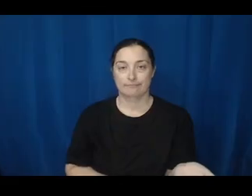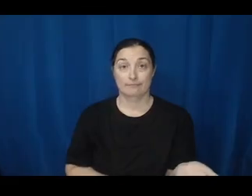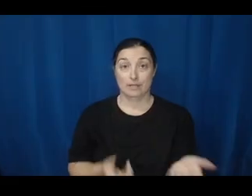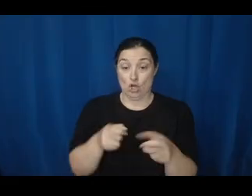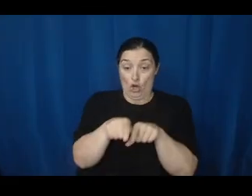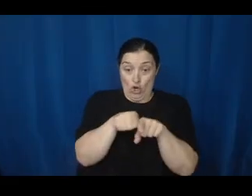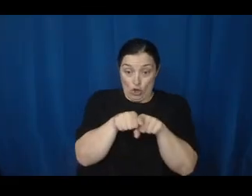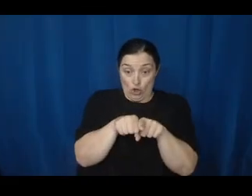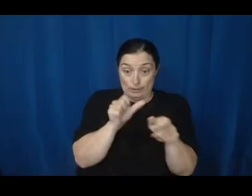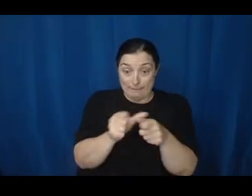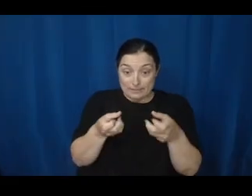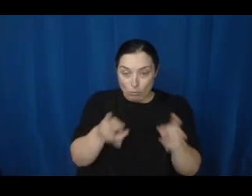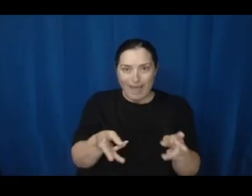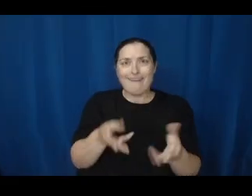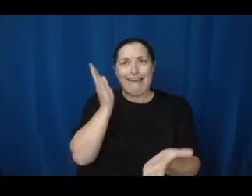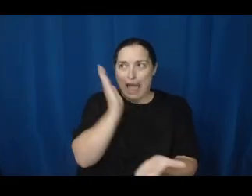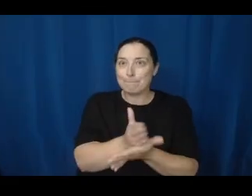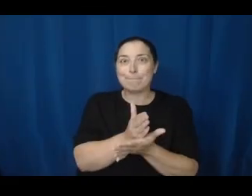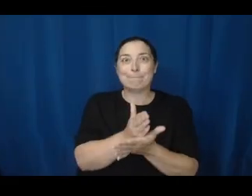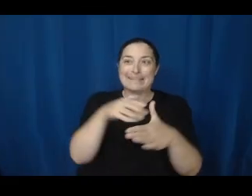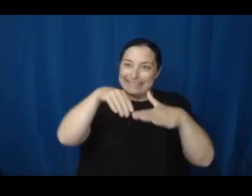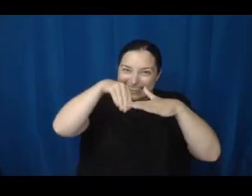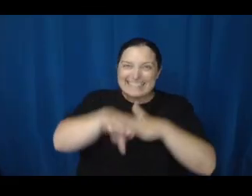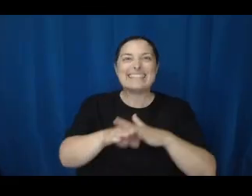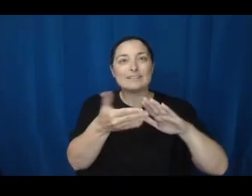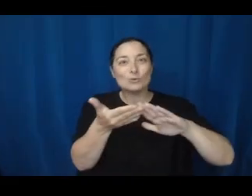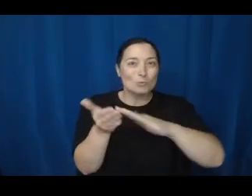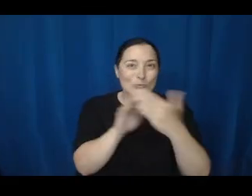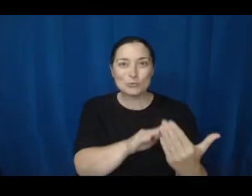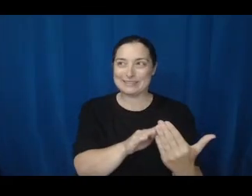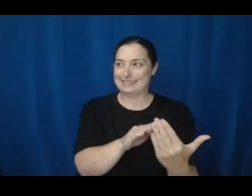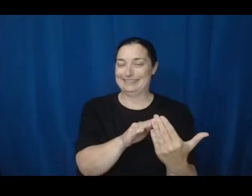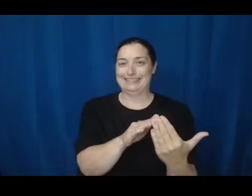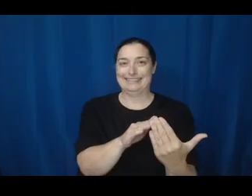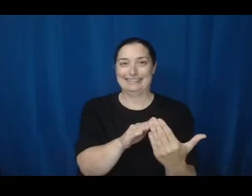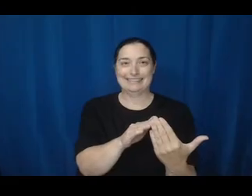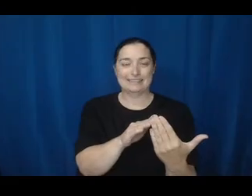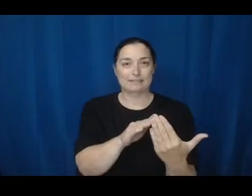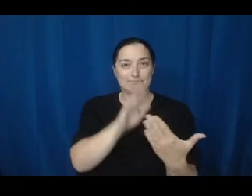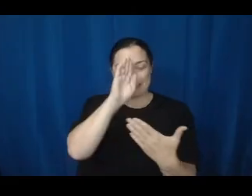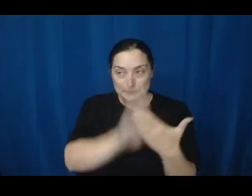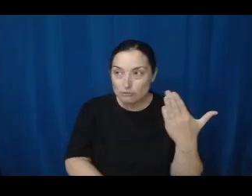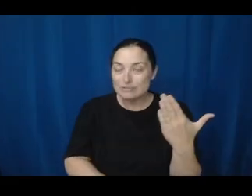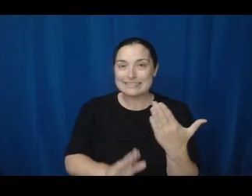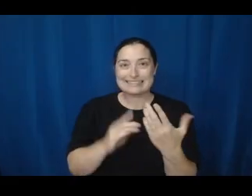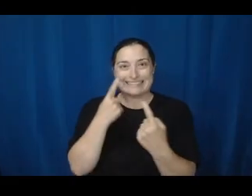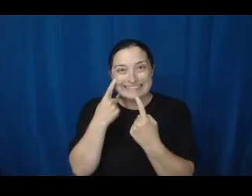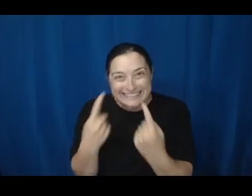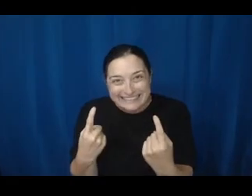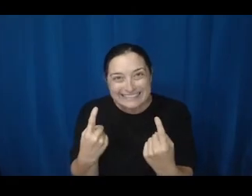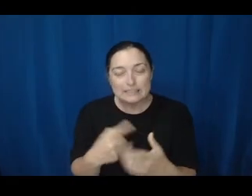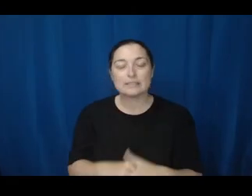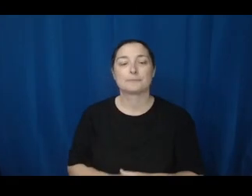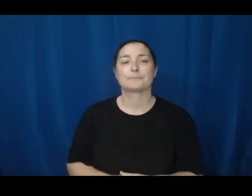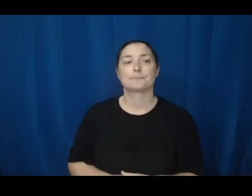world is like through the community. And yeah. There's one question here: is how do we